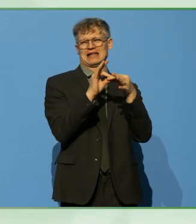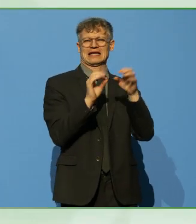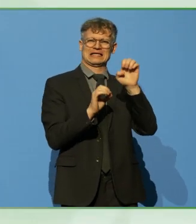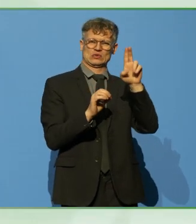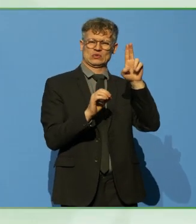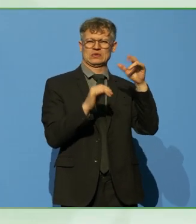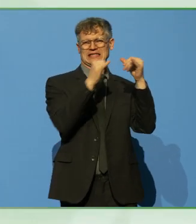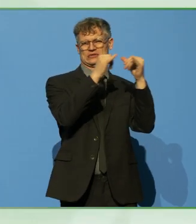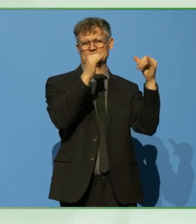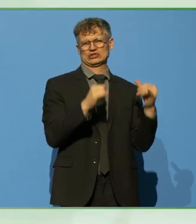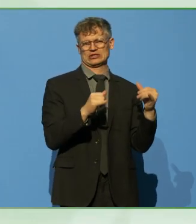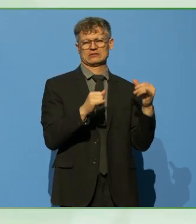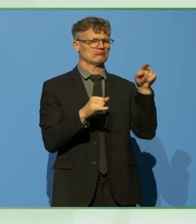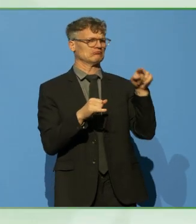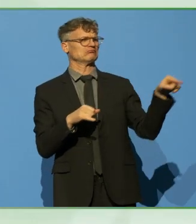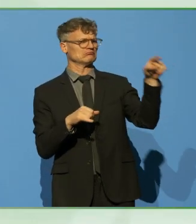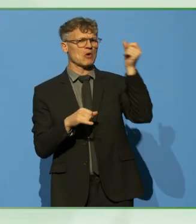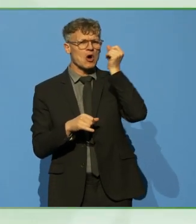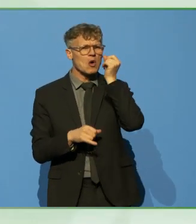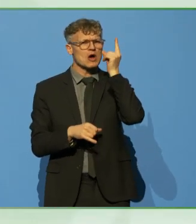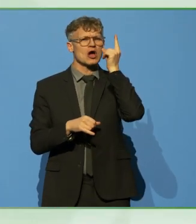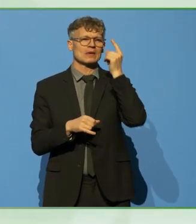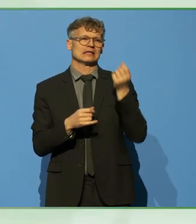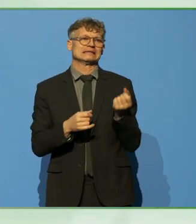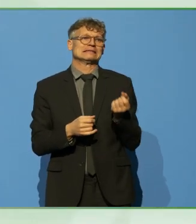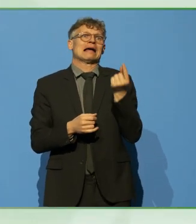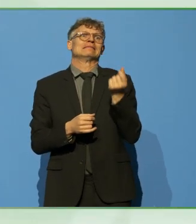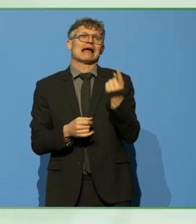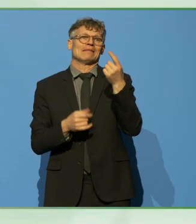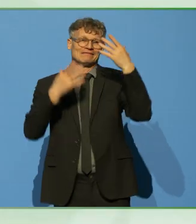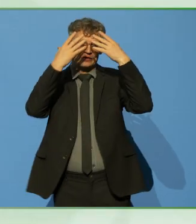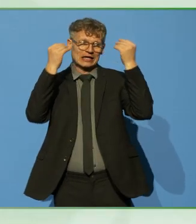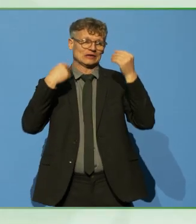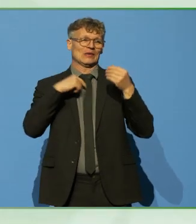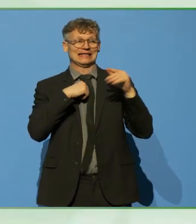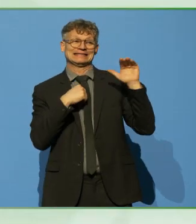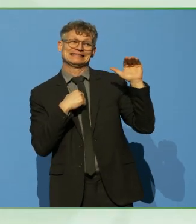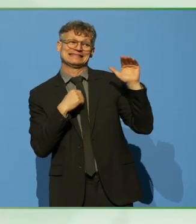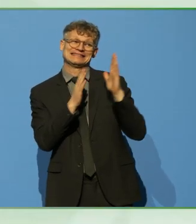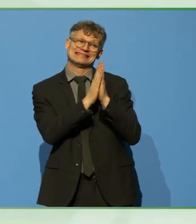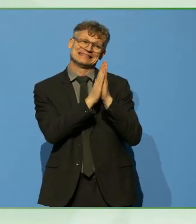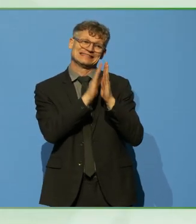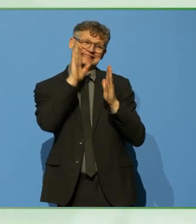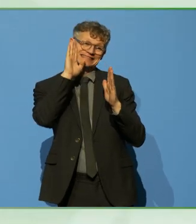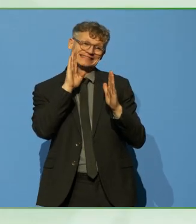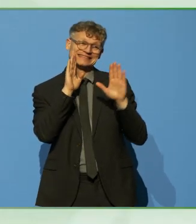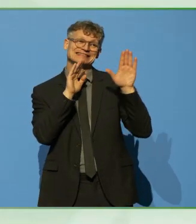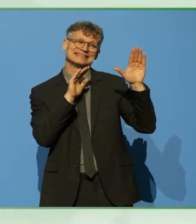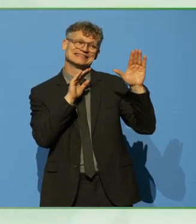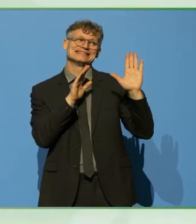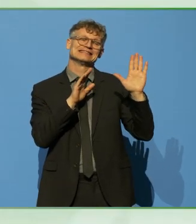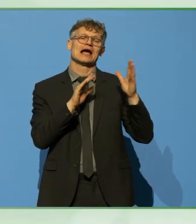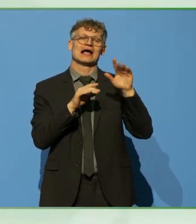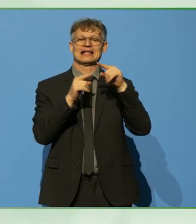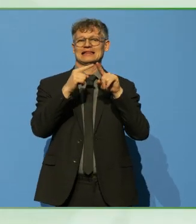of accessibility in the European Union, but sometimes they forget, so we're always there to remind them. And the digital euro has